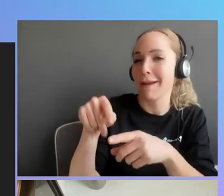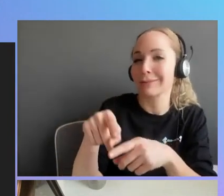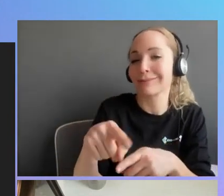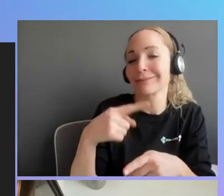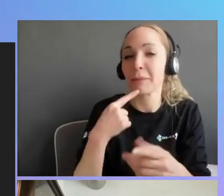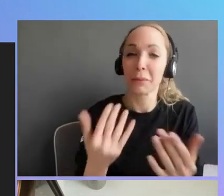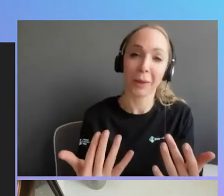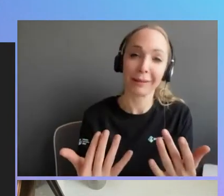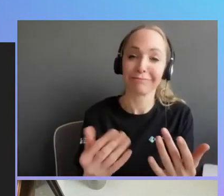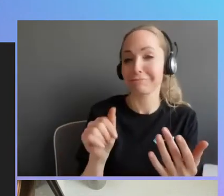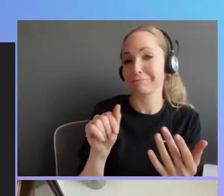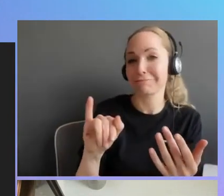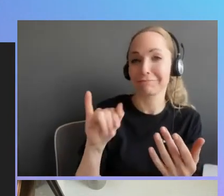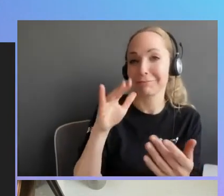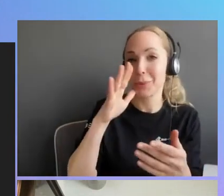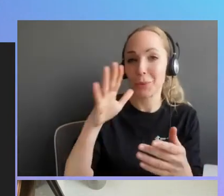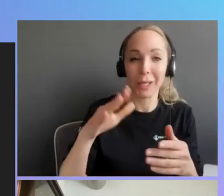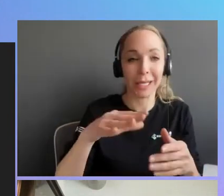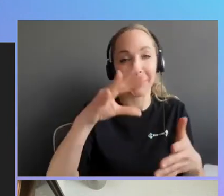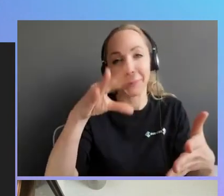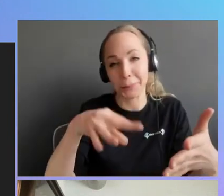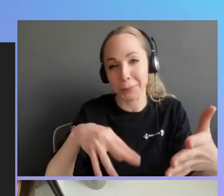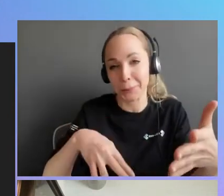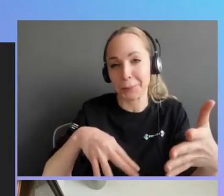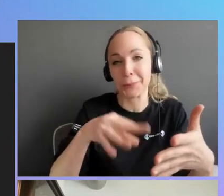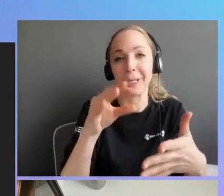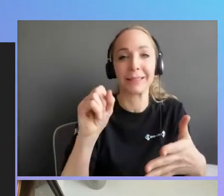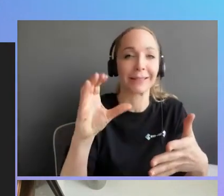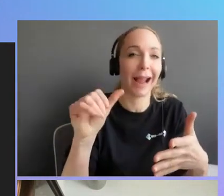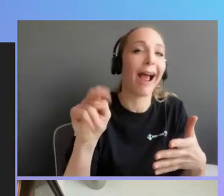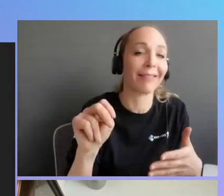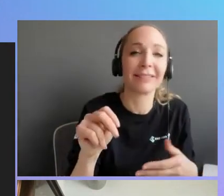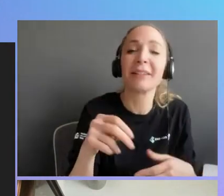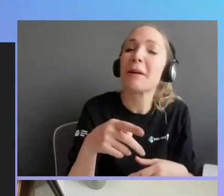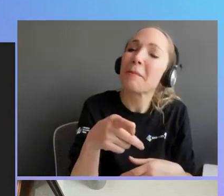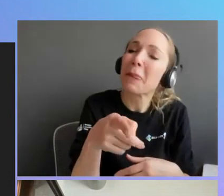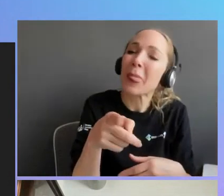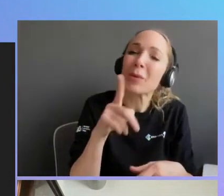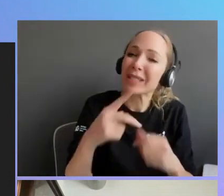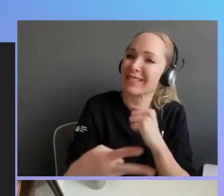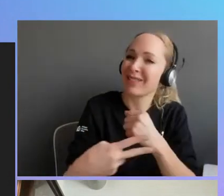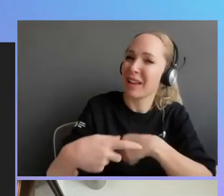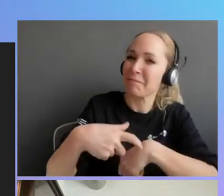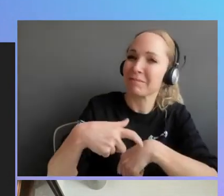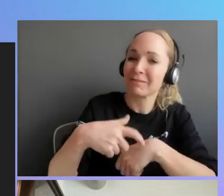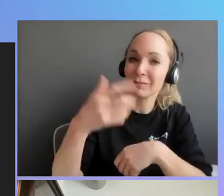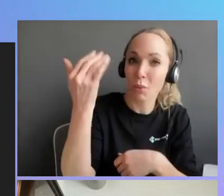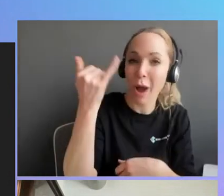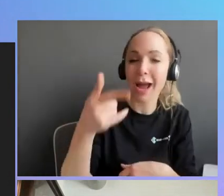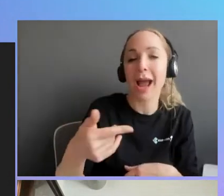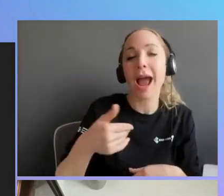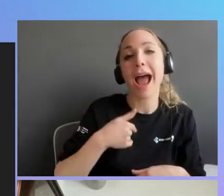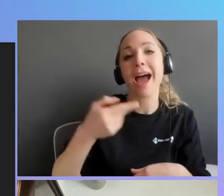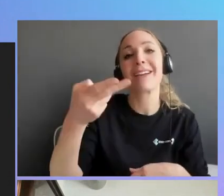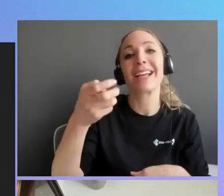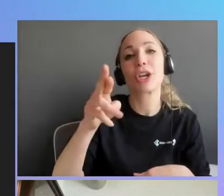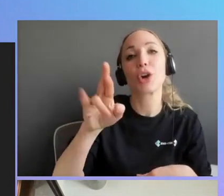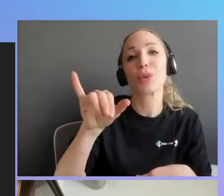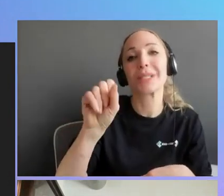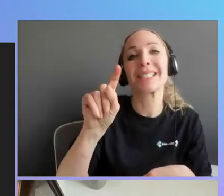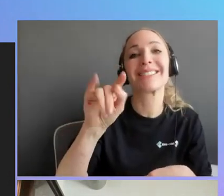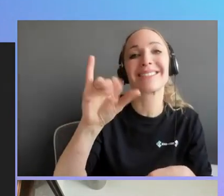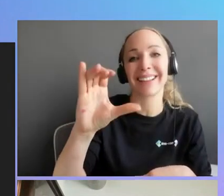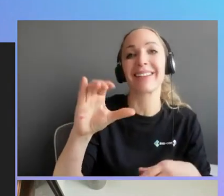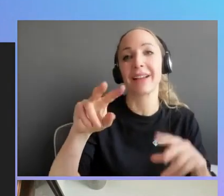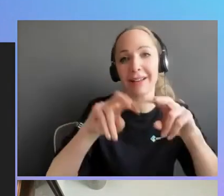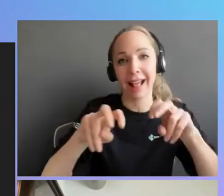And there's actually a number of time savers that are happening right now. It's running a kind of a heuristic analysis on the whole table. It's trying to predict